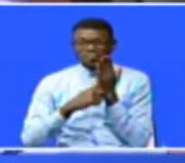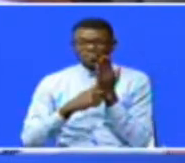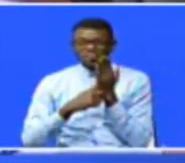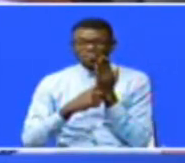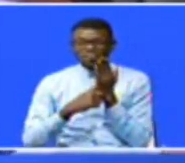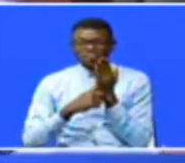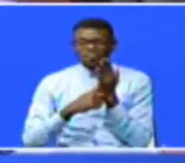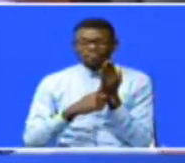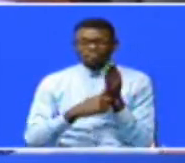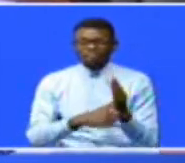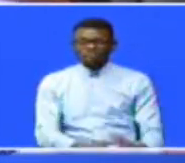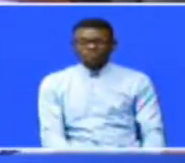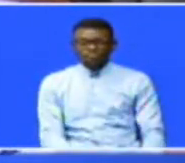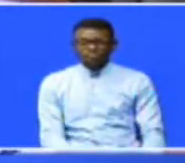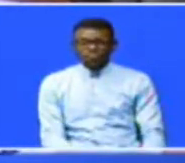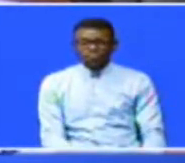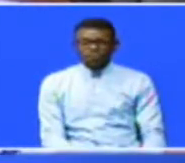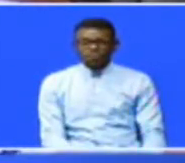the